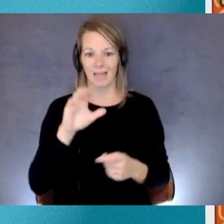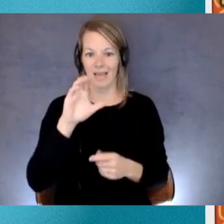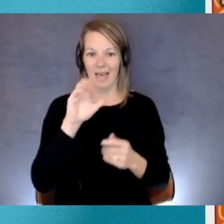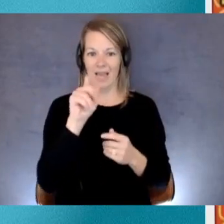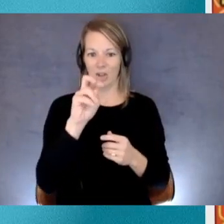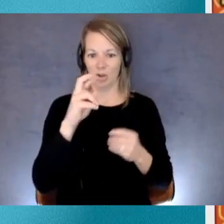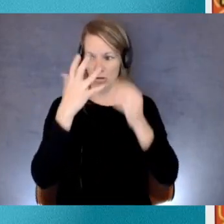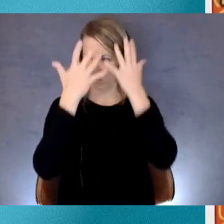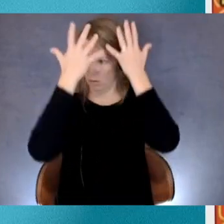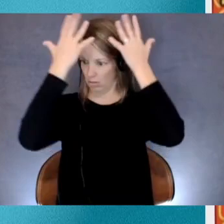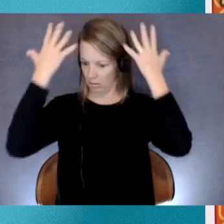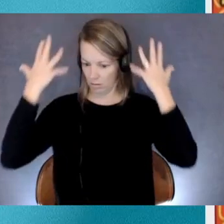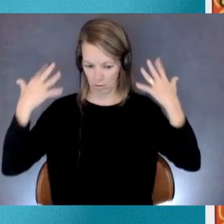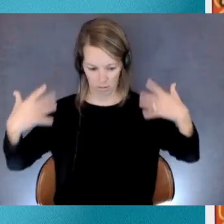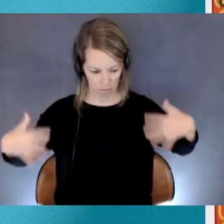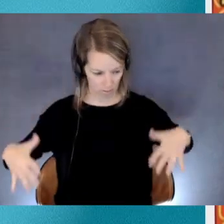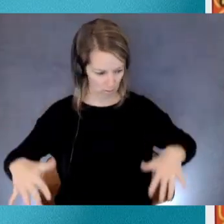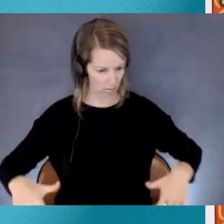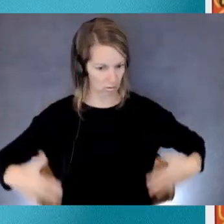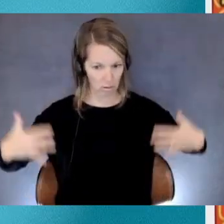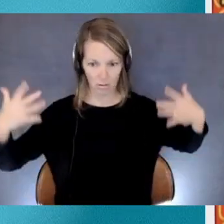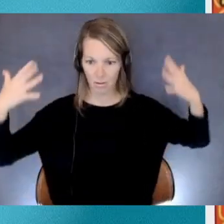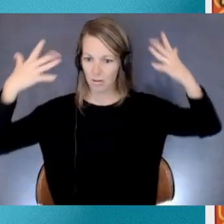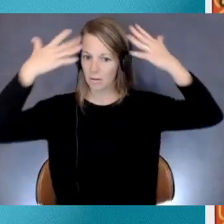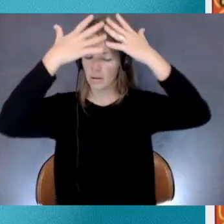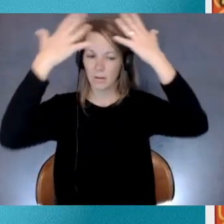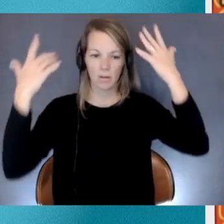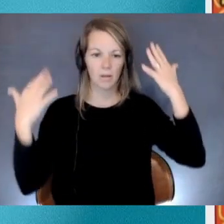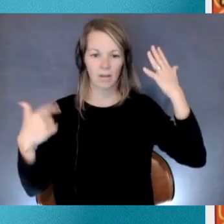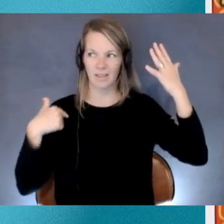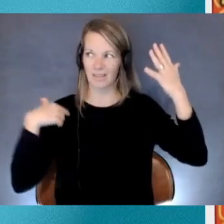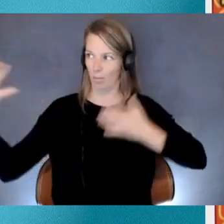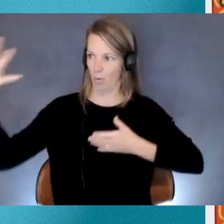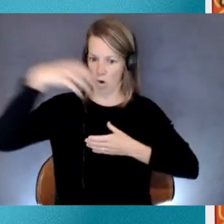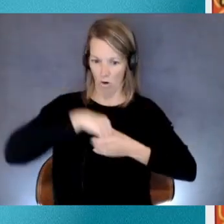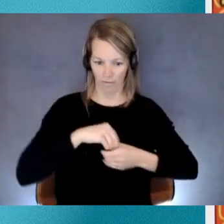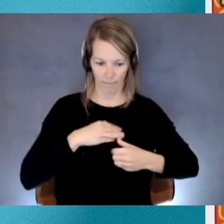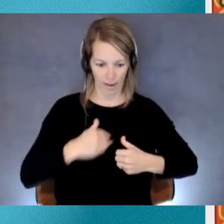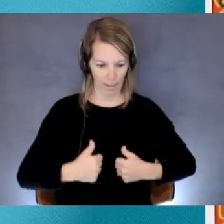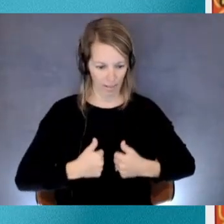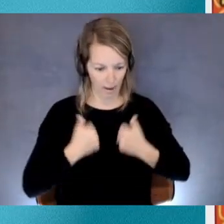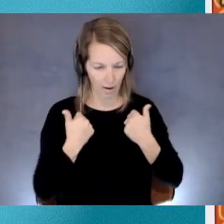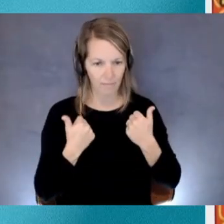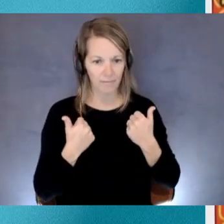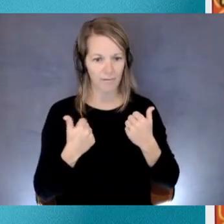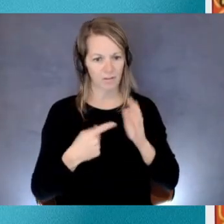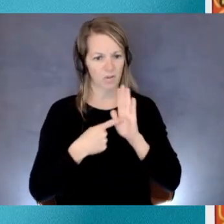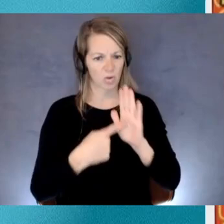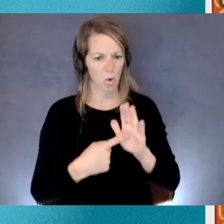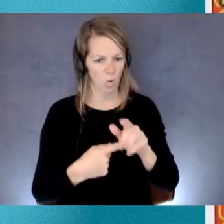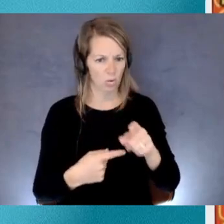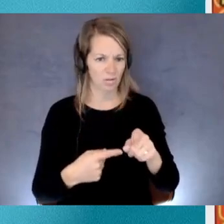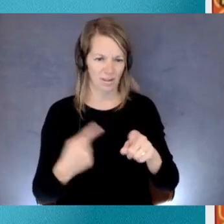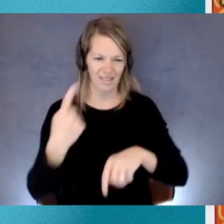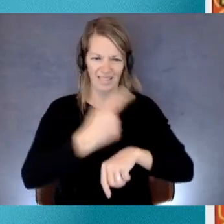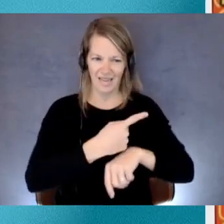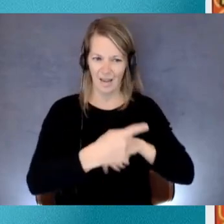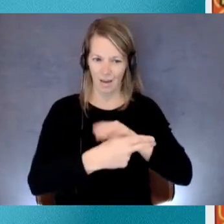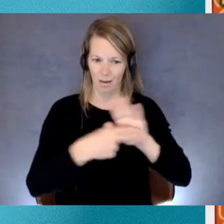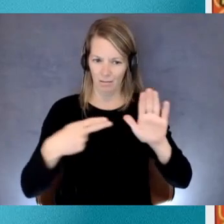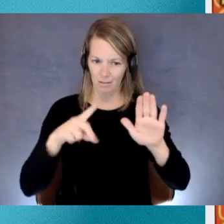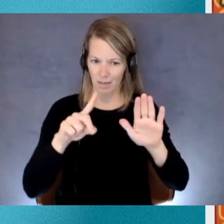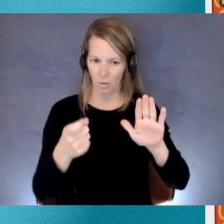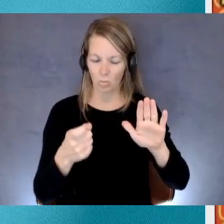me, even though, and it's in the air around me, it's now a part of my life. This image is representing the day she was given her diagnosis, even